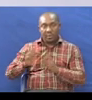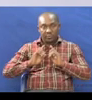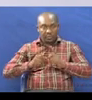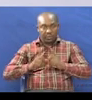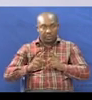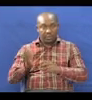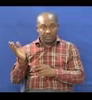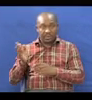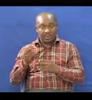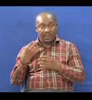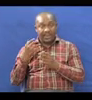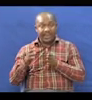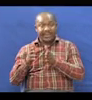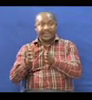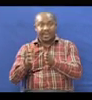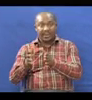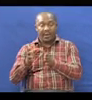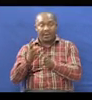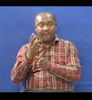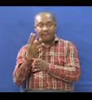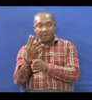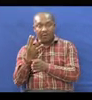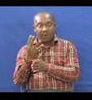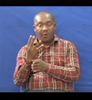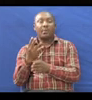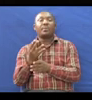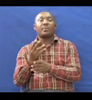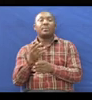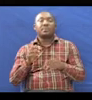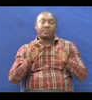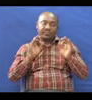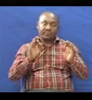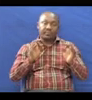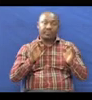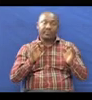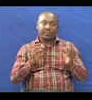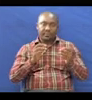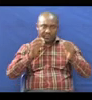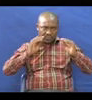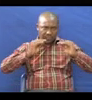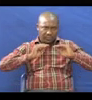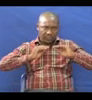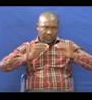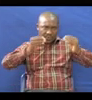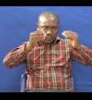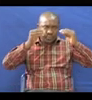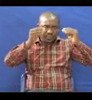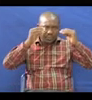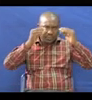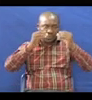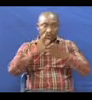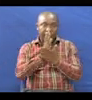you there watching this period. I welcome you so that we can share